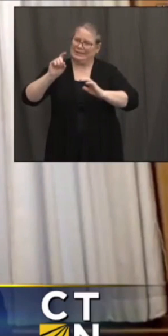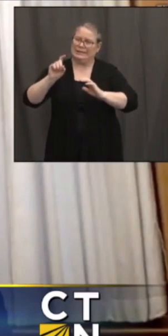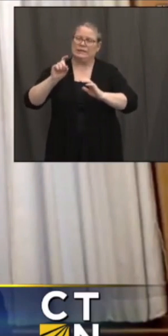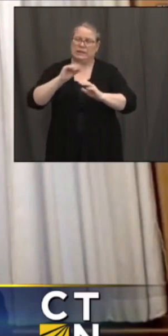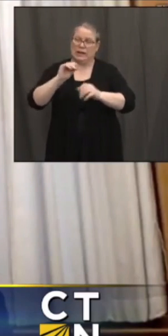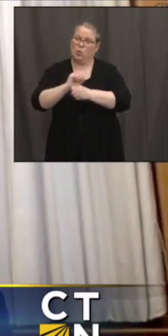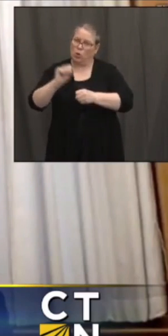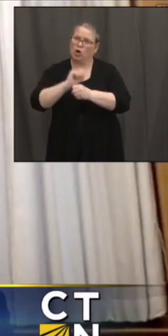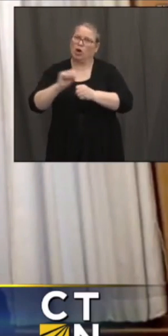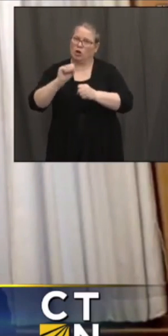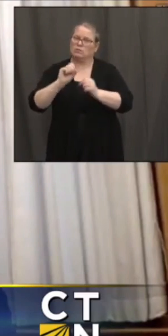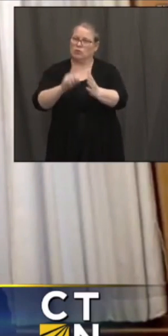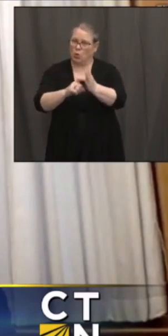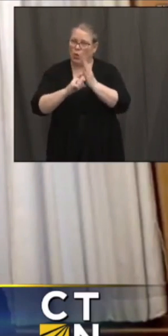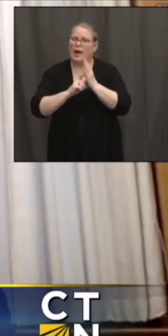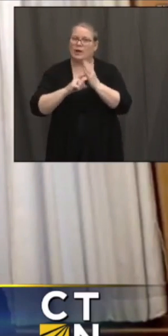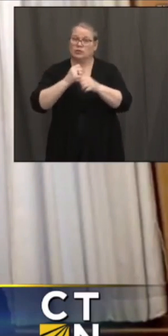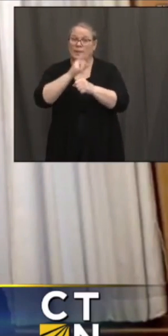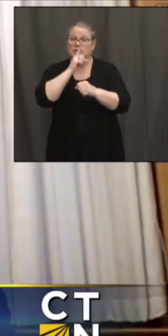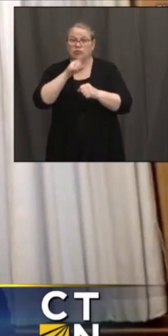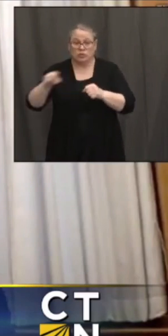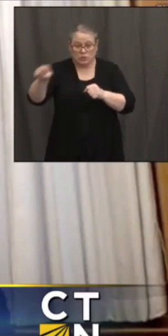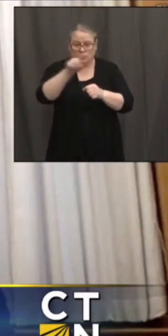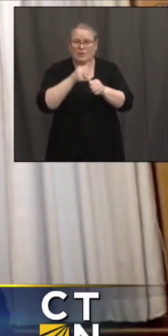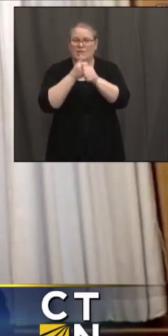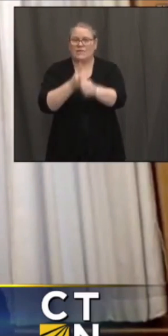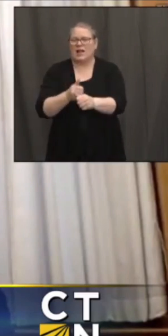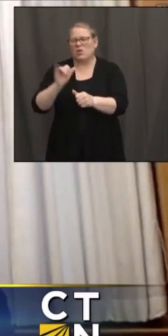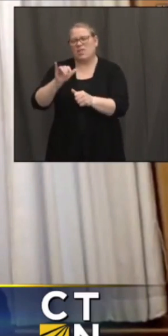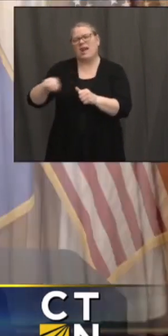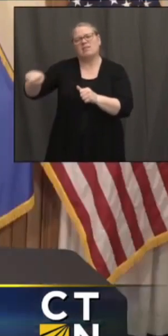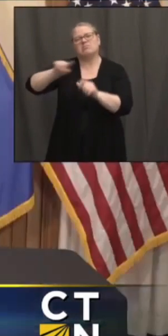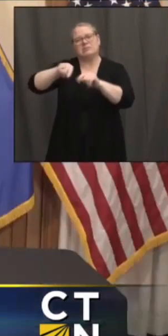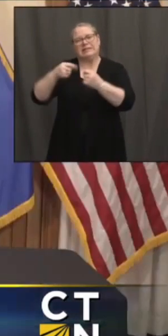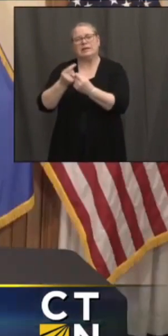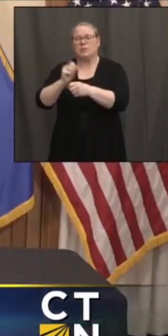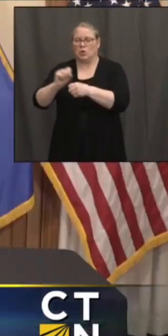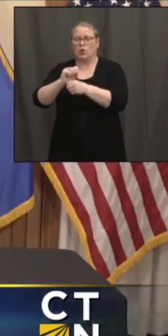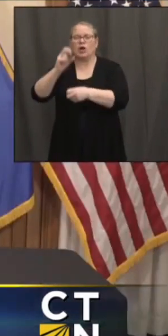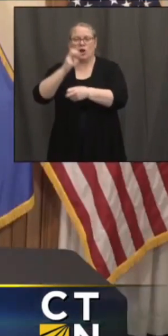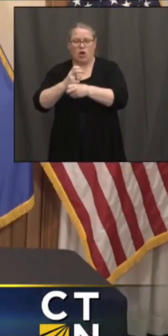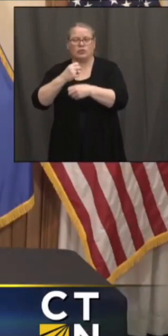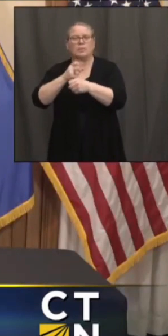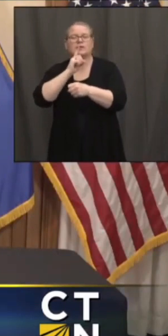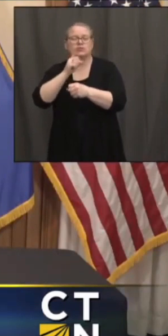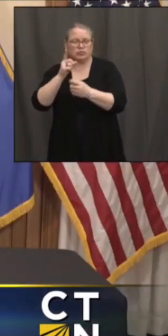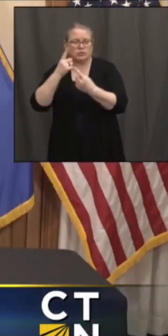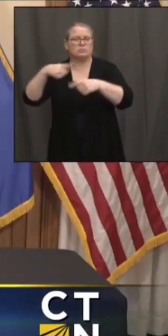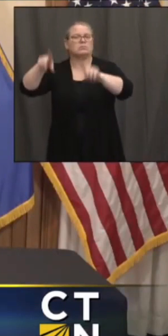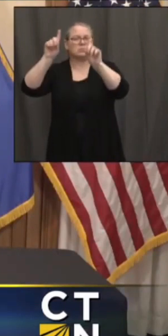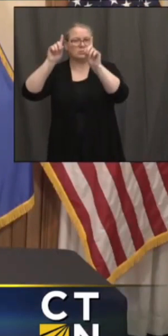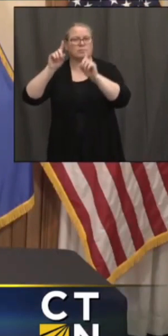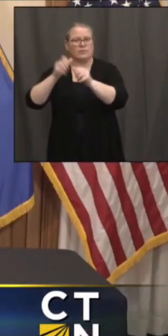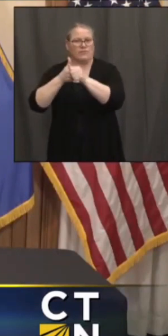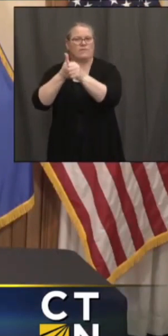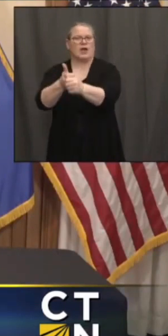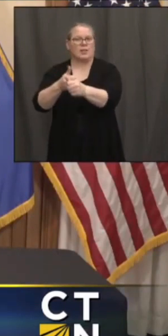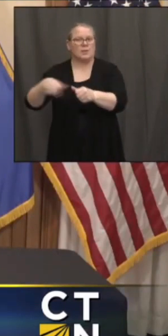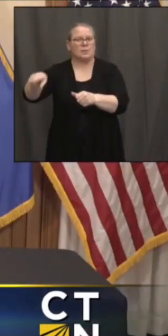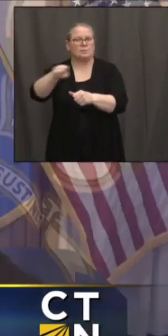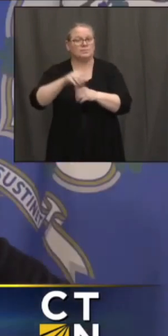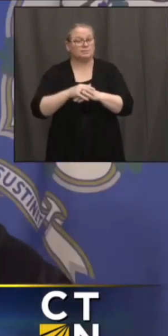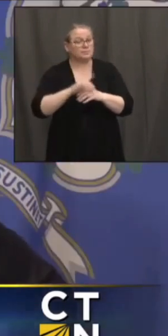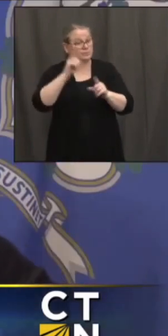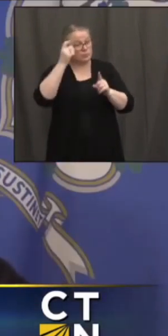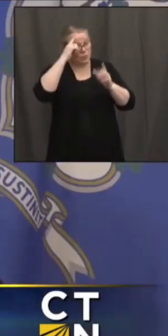required to get into compliance. And I know the team is working hard to achieve that. Governor, if you could share your thoughts on that, and then that'll be it for me. Yeah,